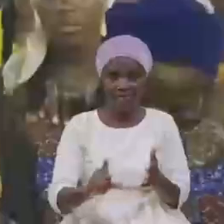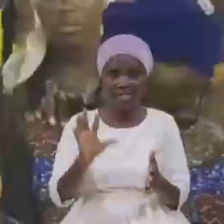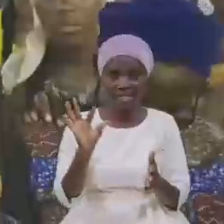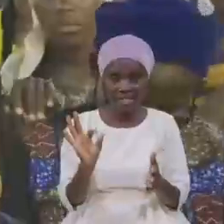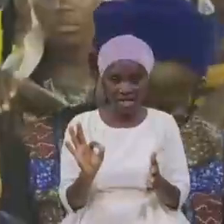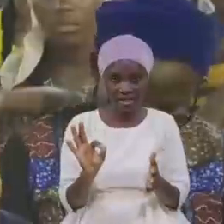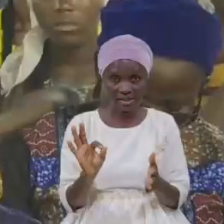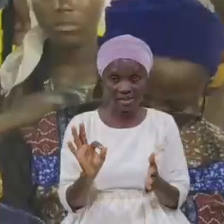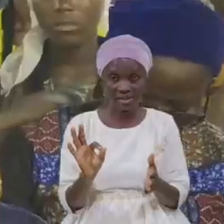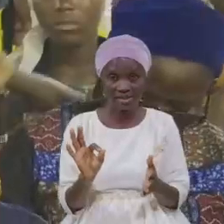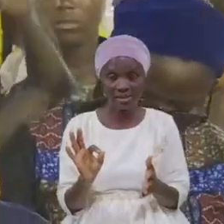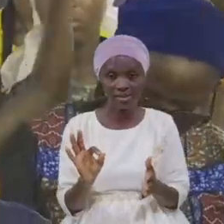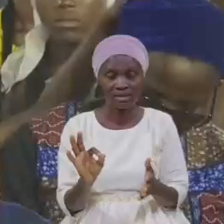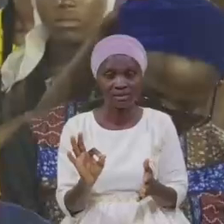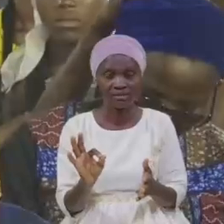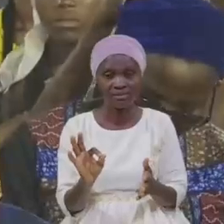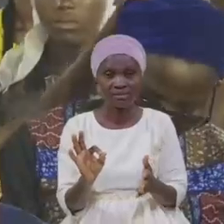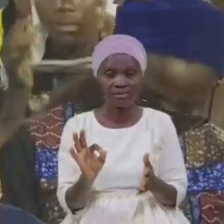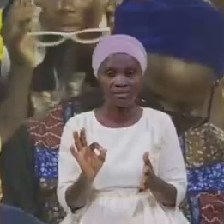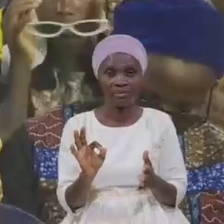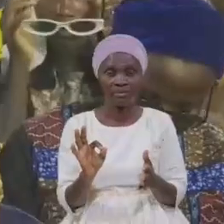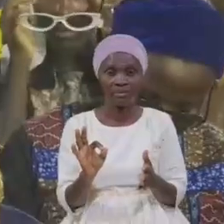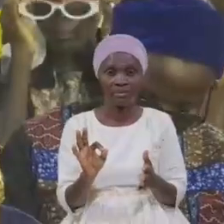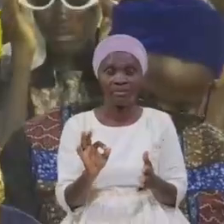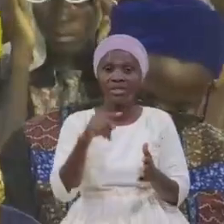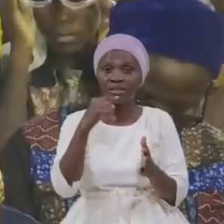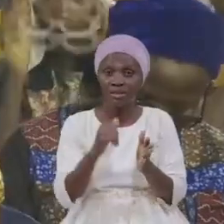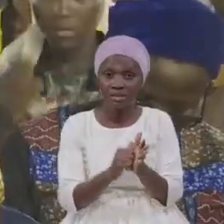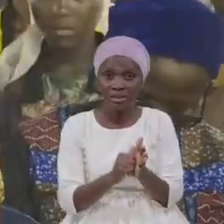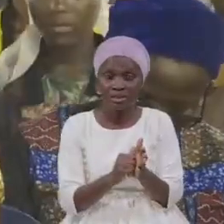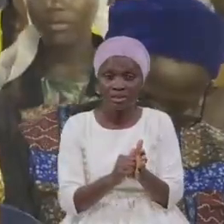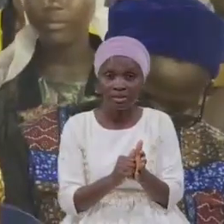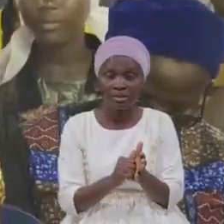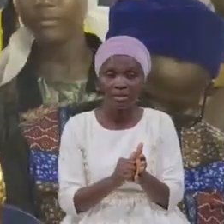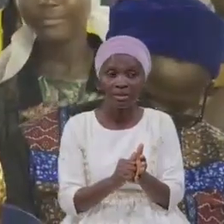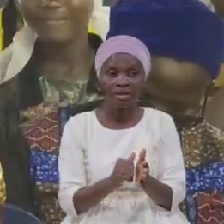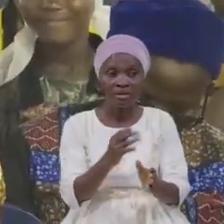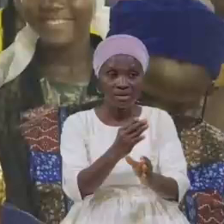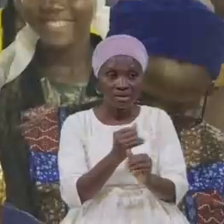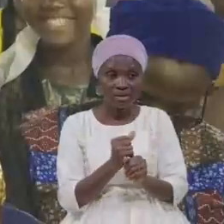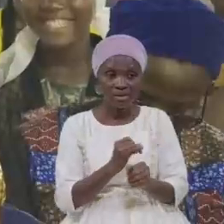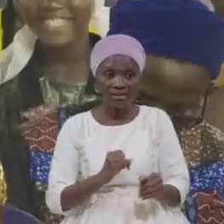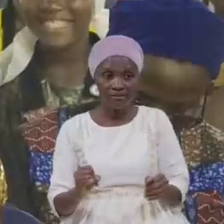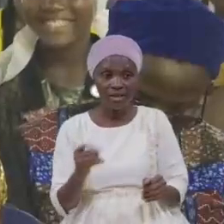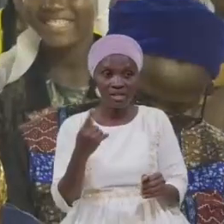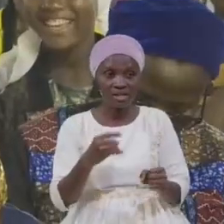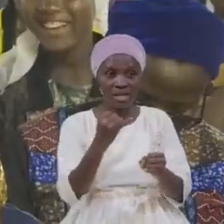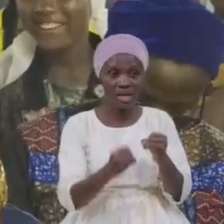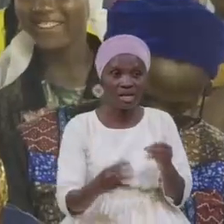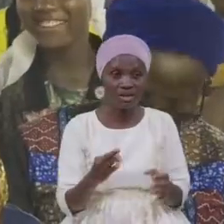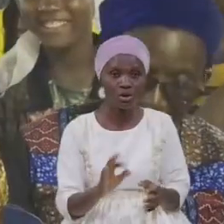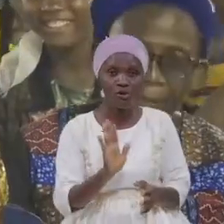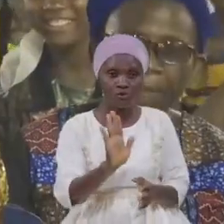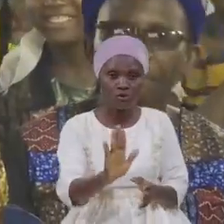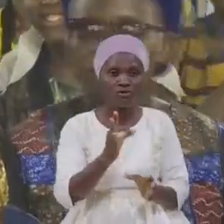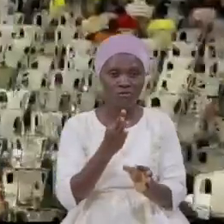chapter 1, reading from verse 9. It says, receiving the end of your